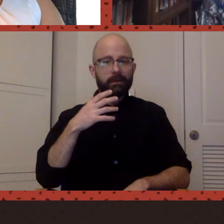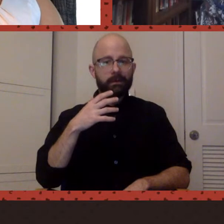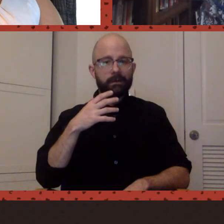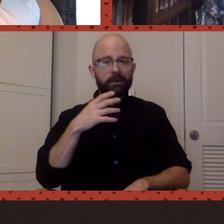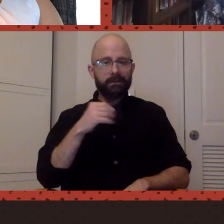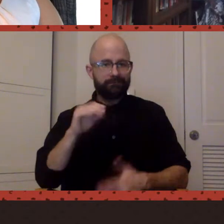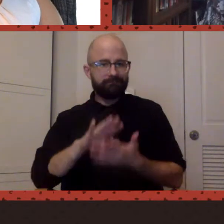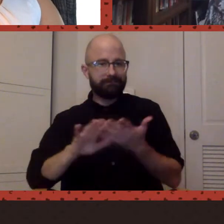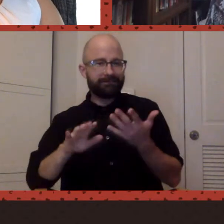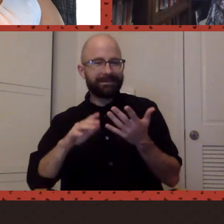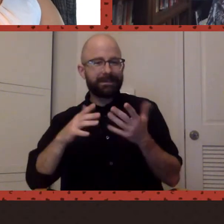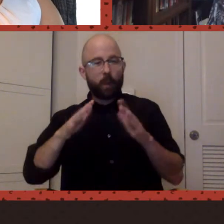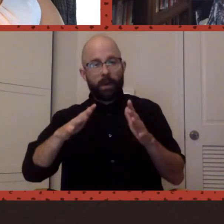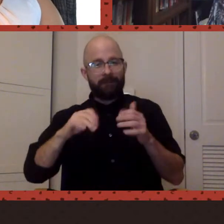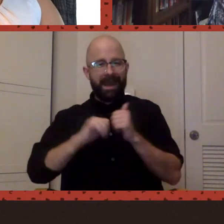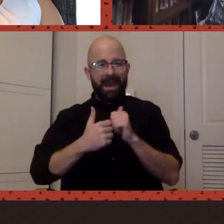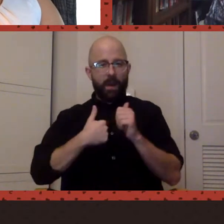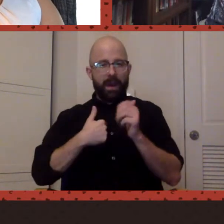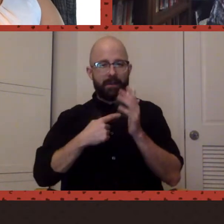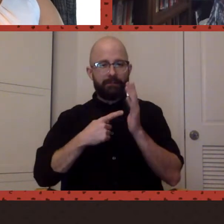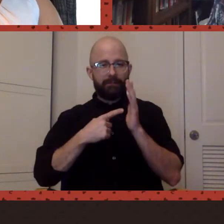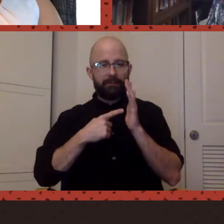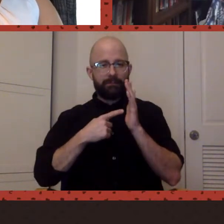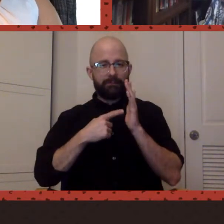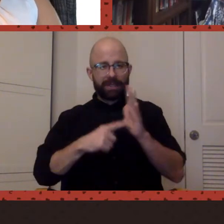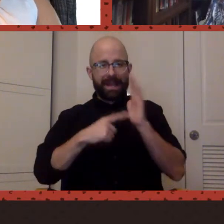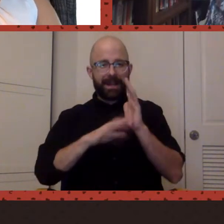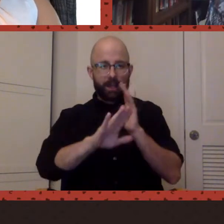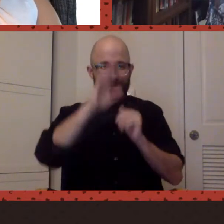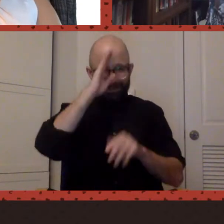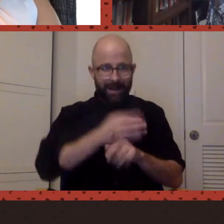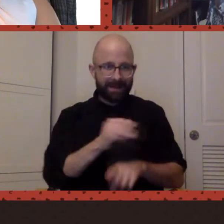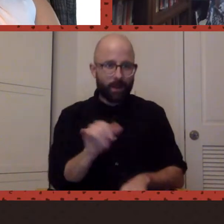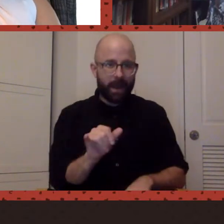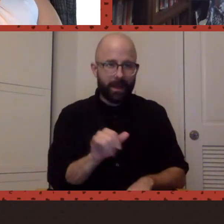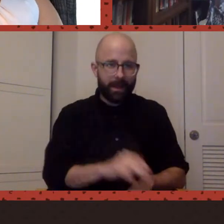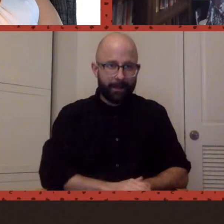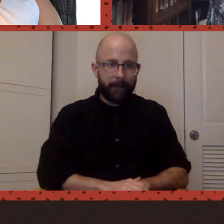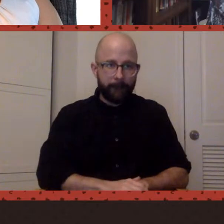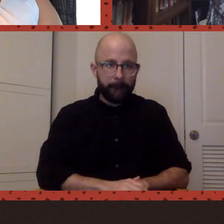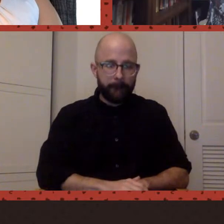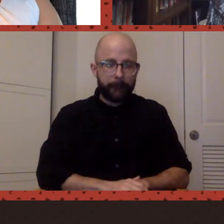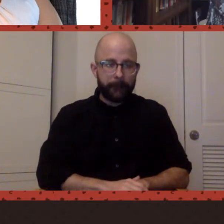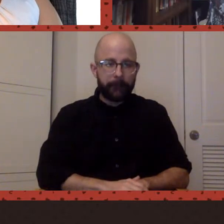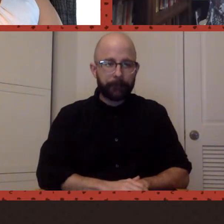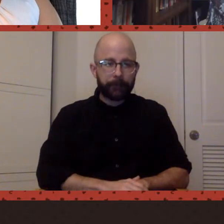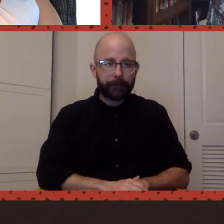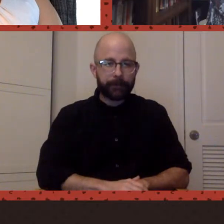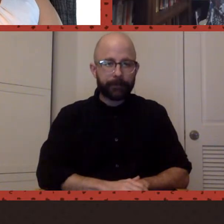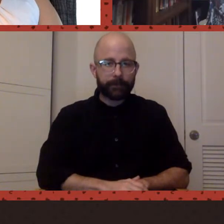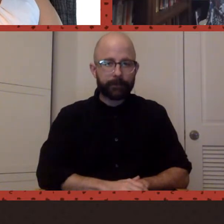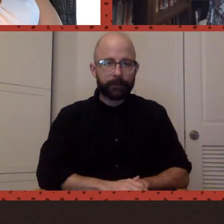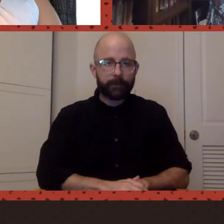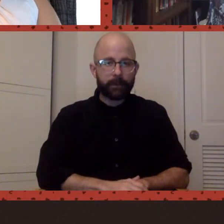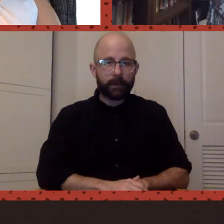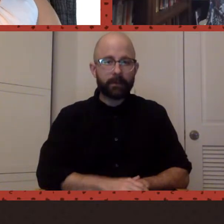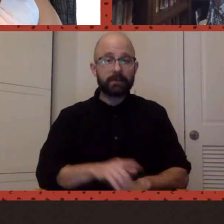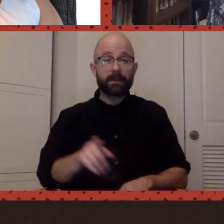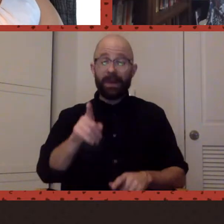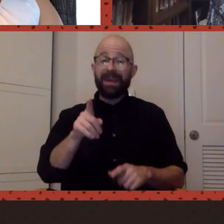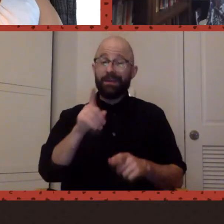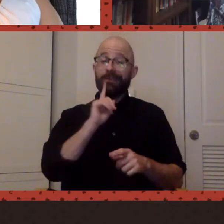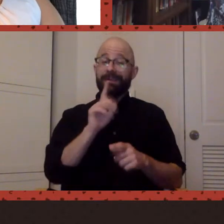which is sort of the way I presented their son as well. And so that it informs a lot of my